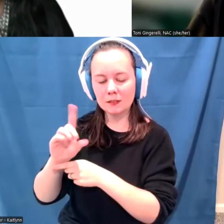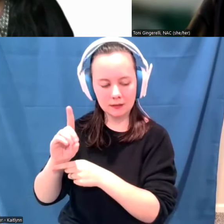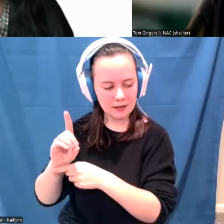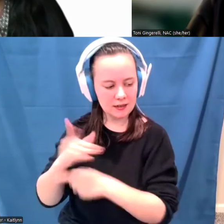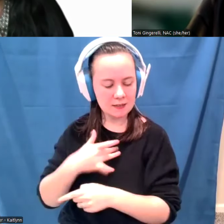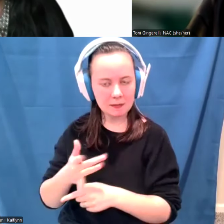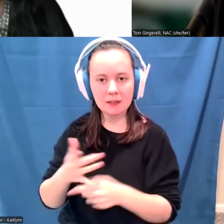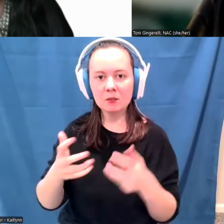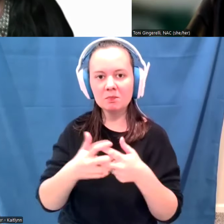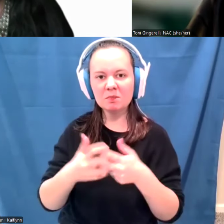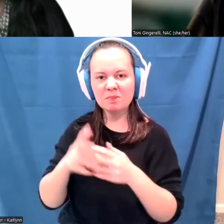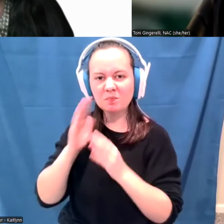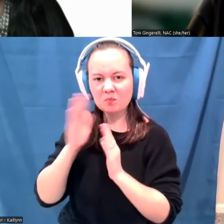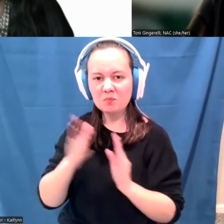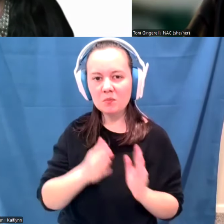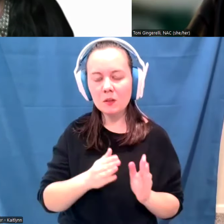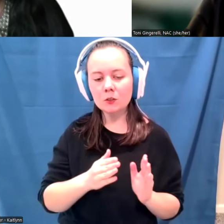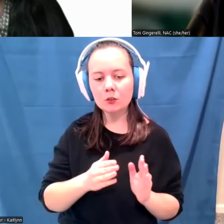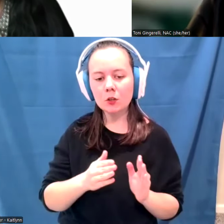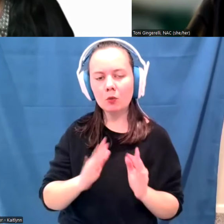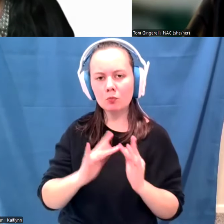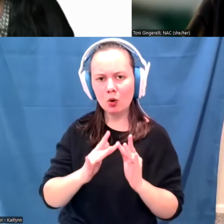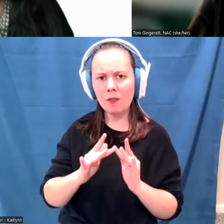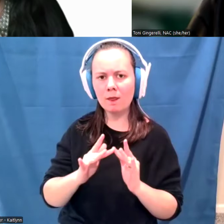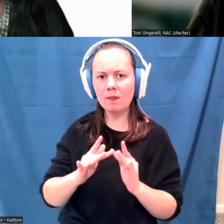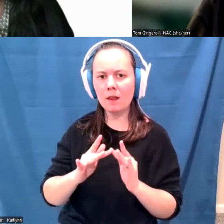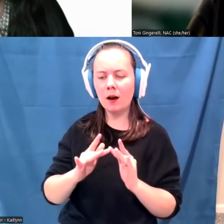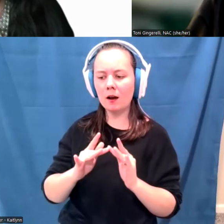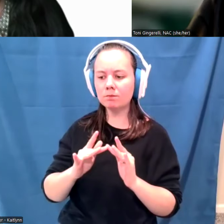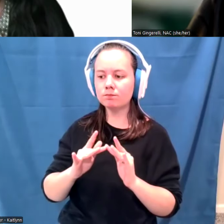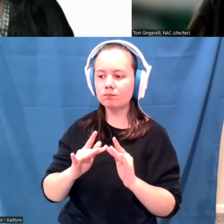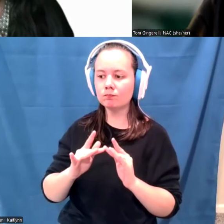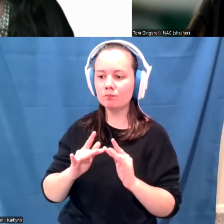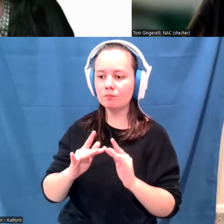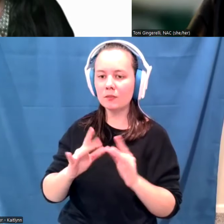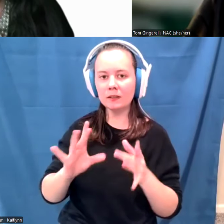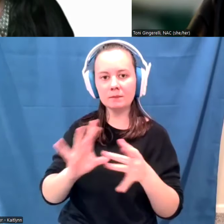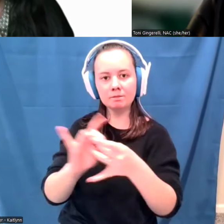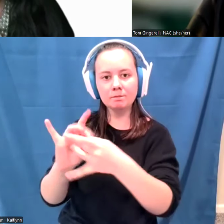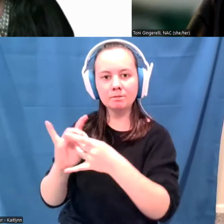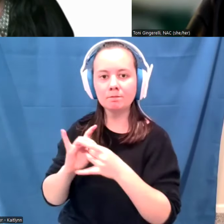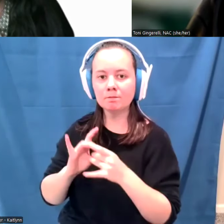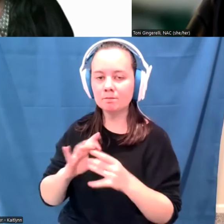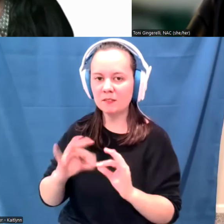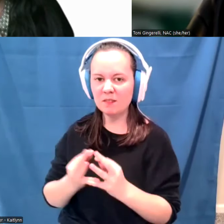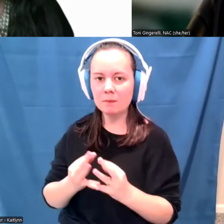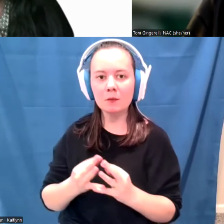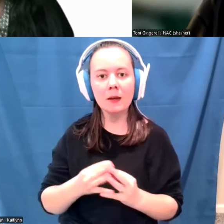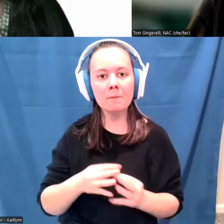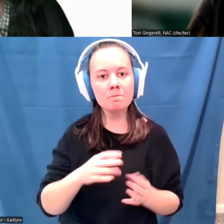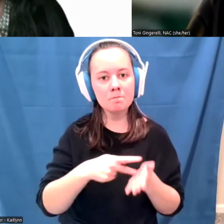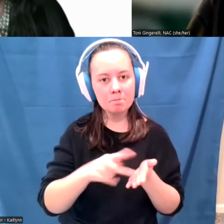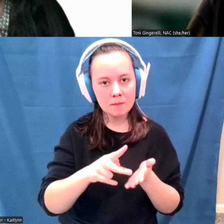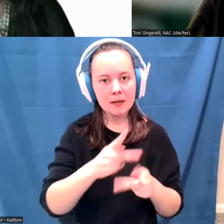that's developing more online platforms that connect individuals and their families with paid caregivers, so we can foster